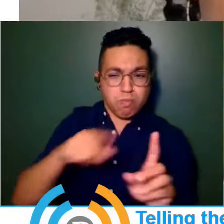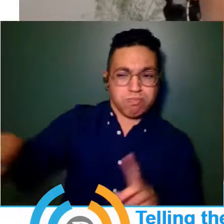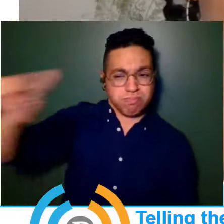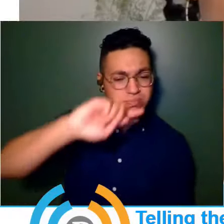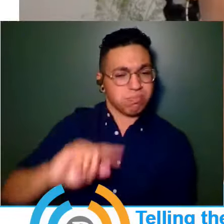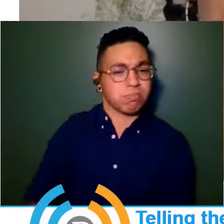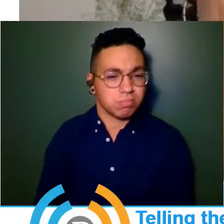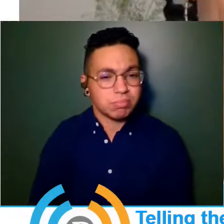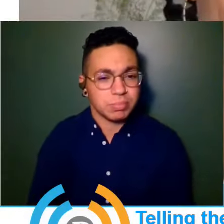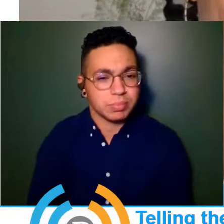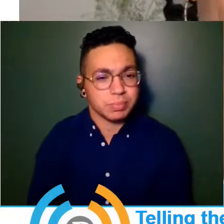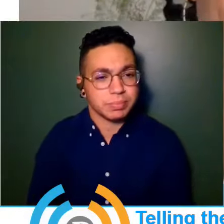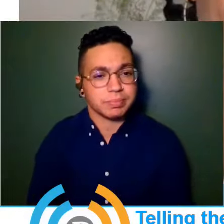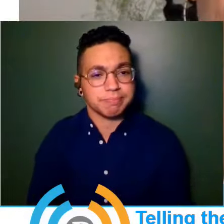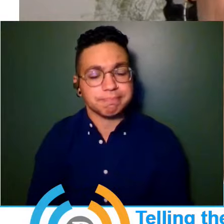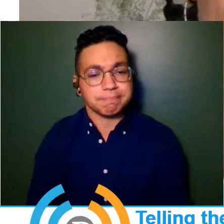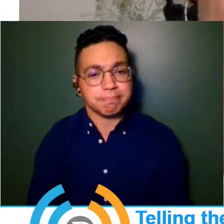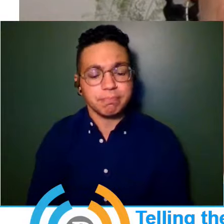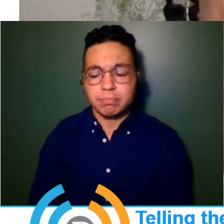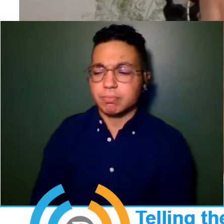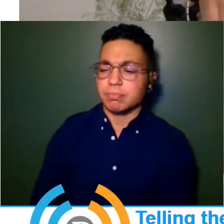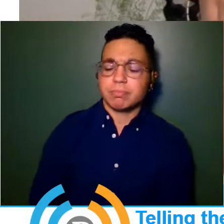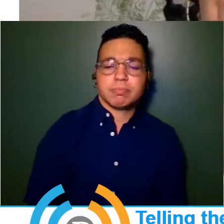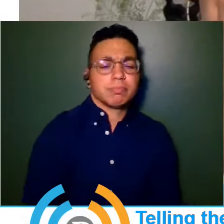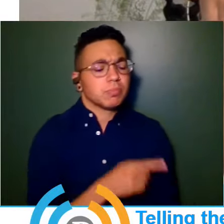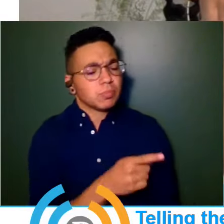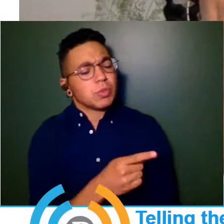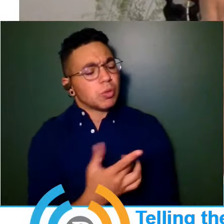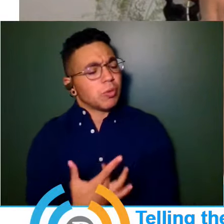Do you have the sense that